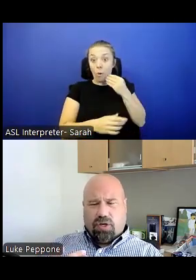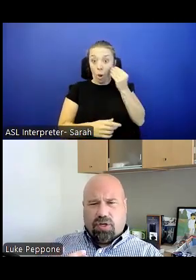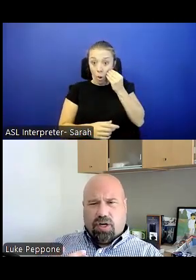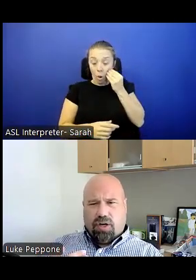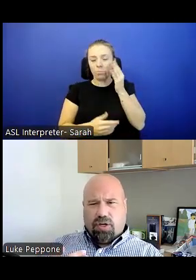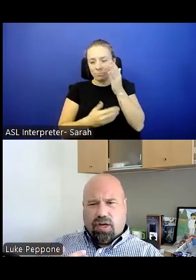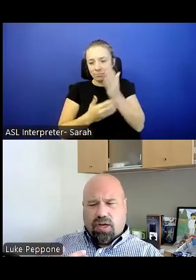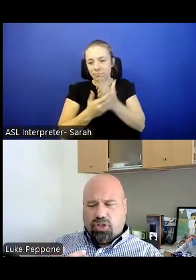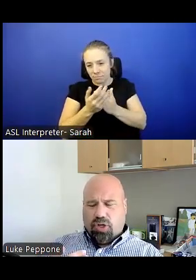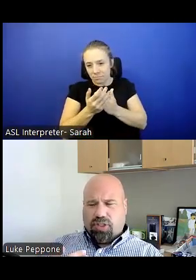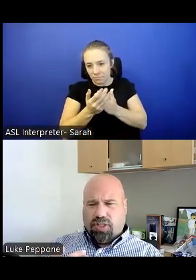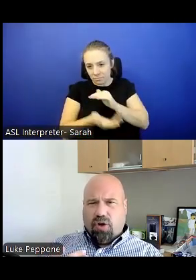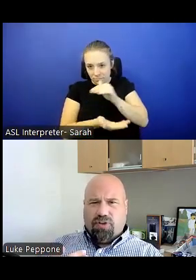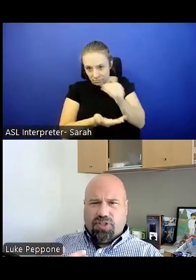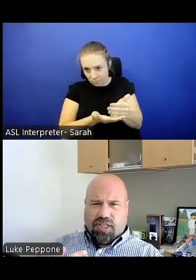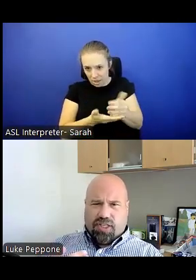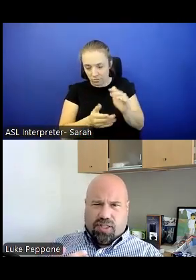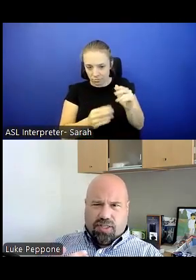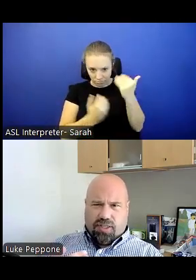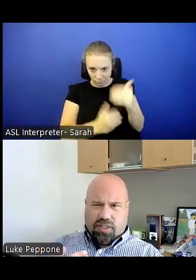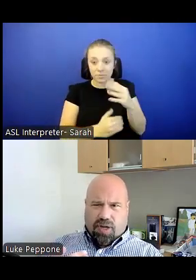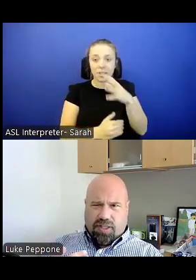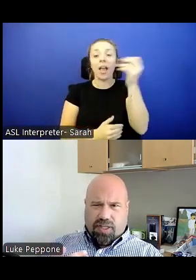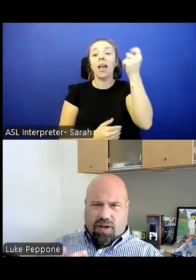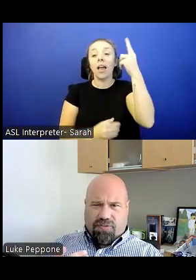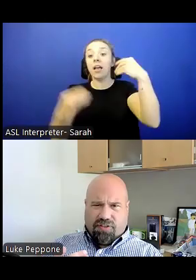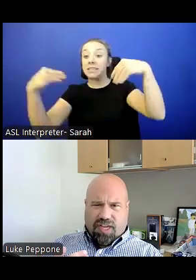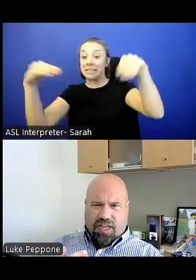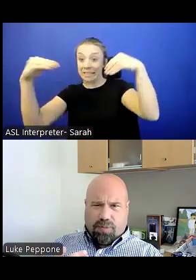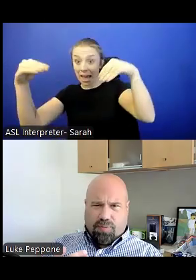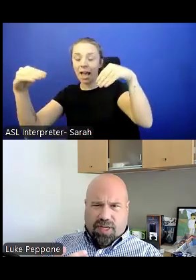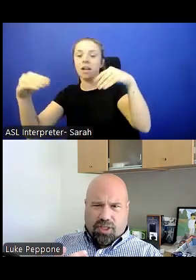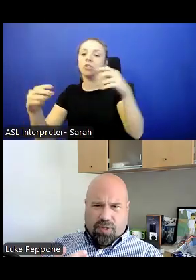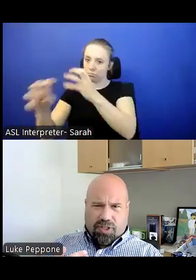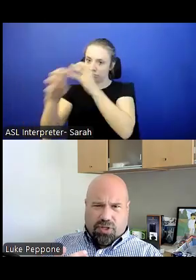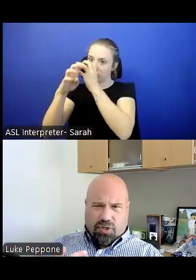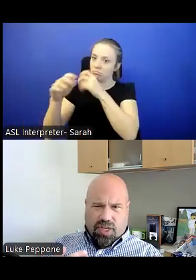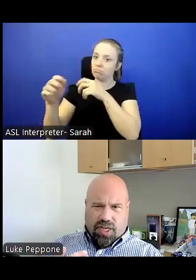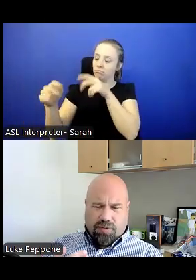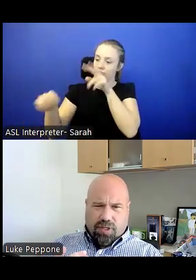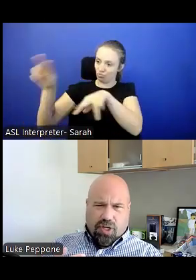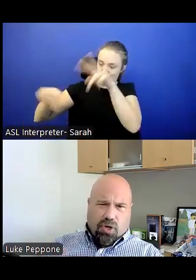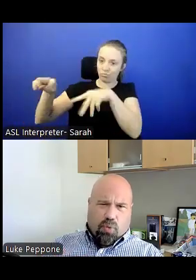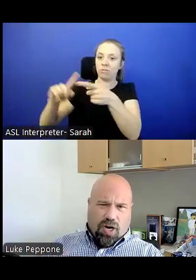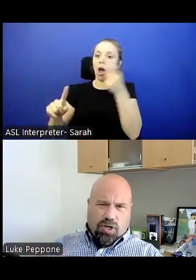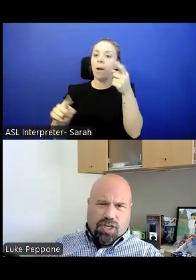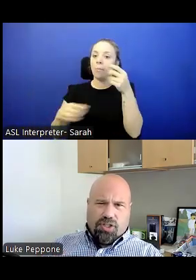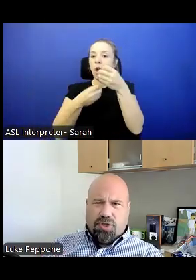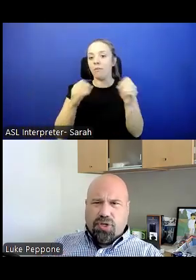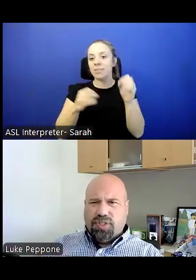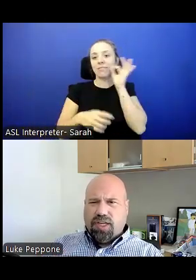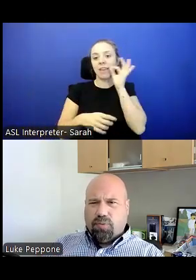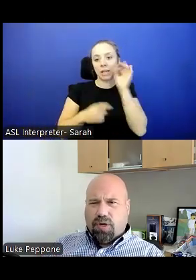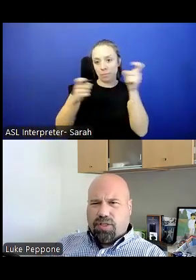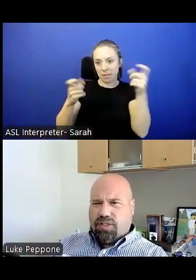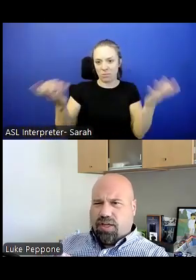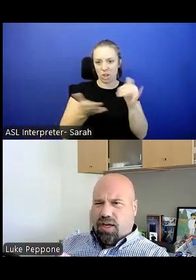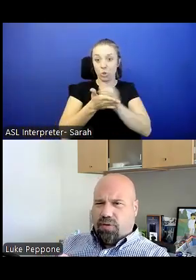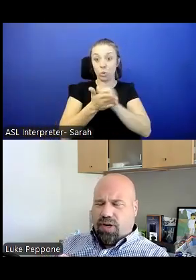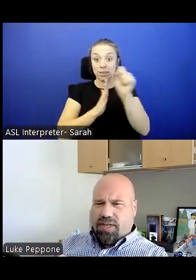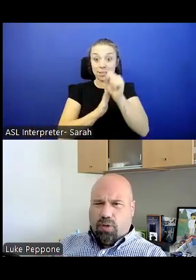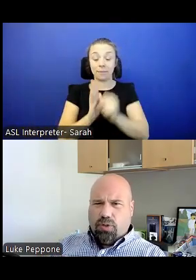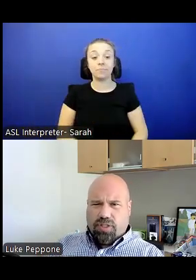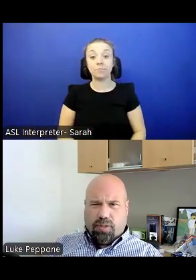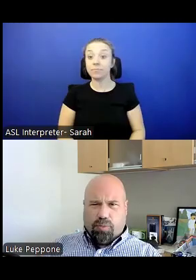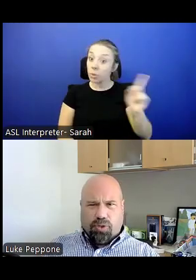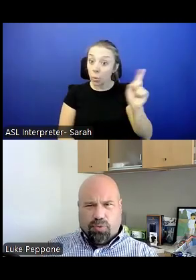sales are strictly overseen and licensed by the Office of Cannabis Management in New York State. Where can you use it? Well, it's